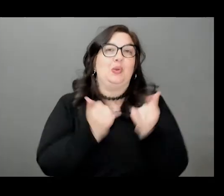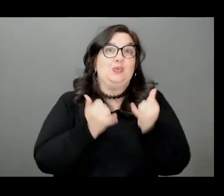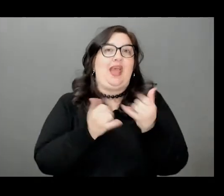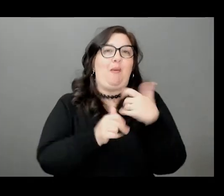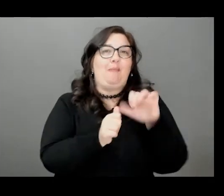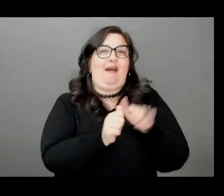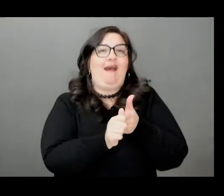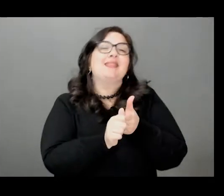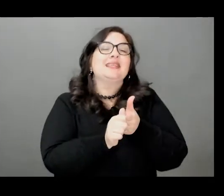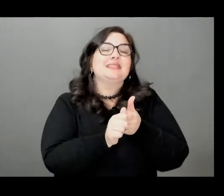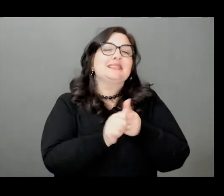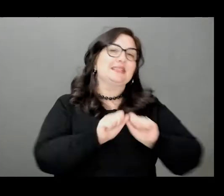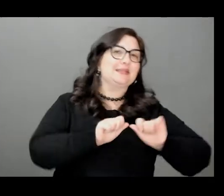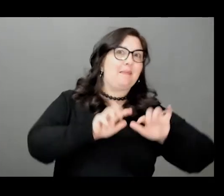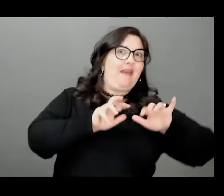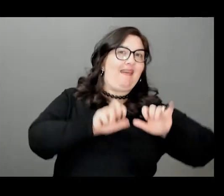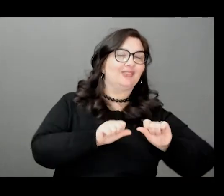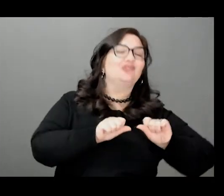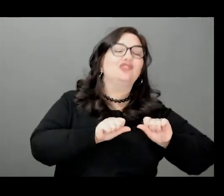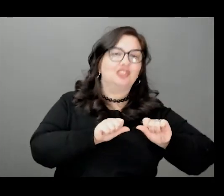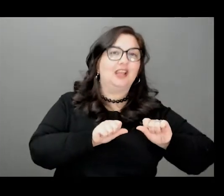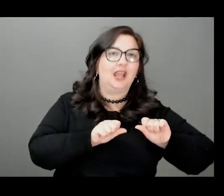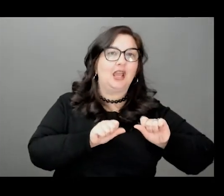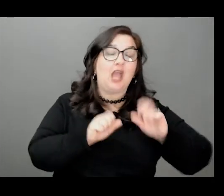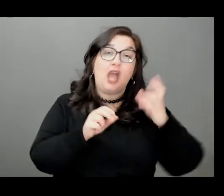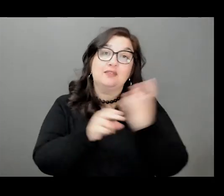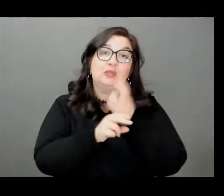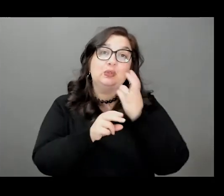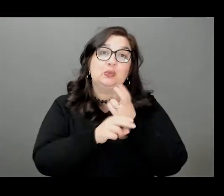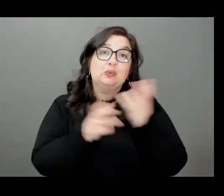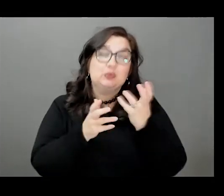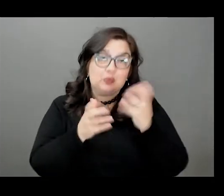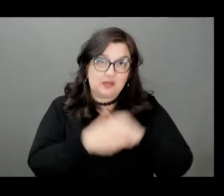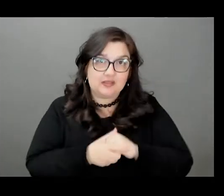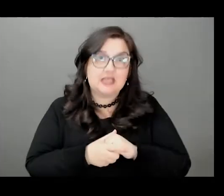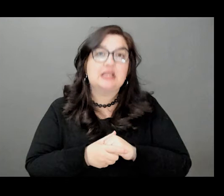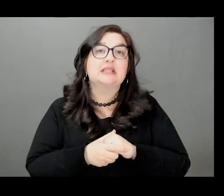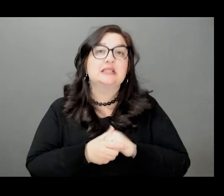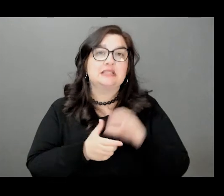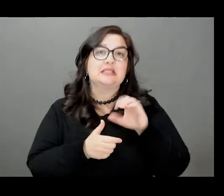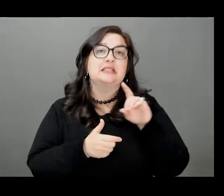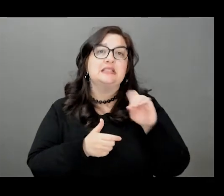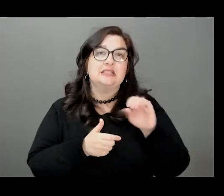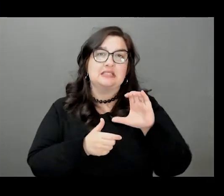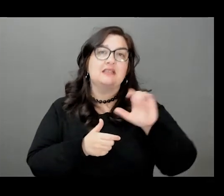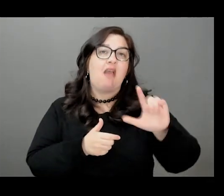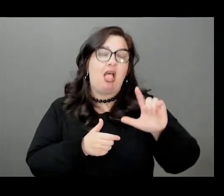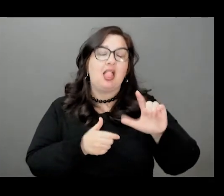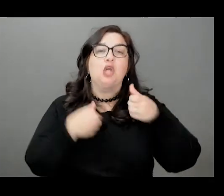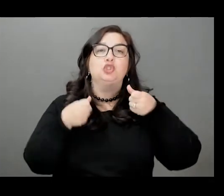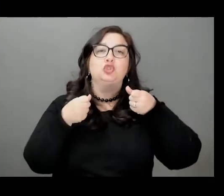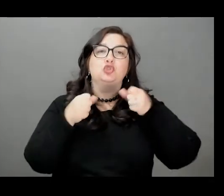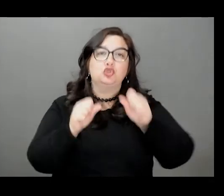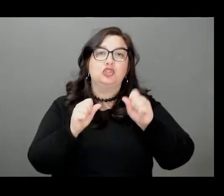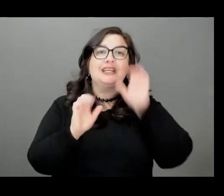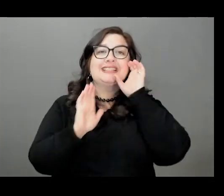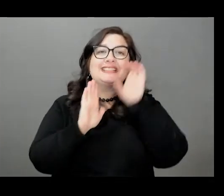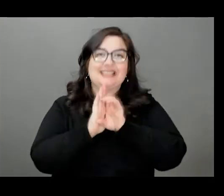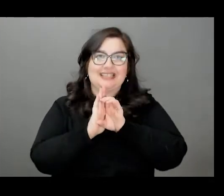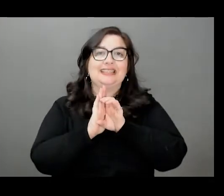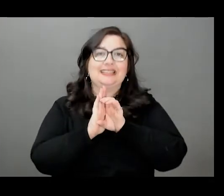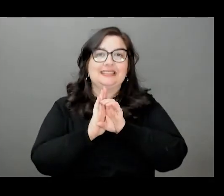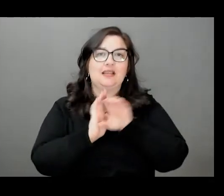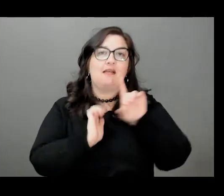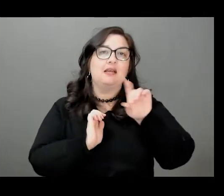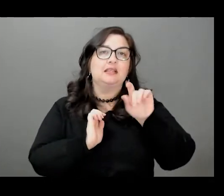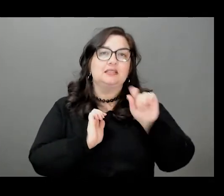set is progressing. Nice. Yeah. So now I'll move to the backend magic, right? So what I used for this demo is a